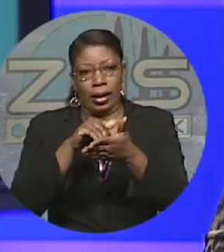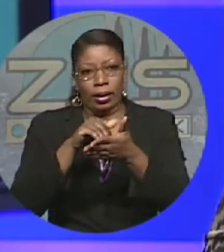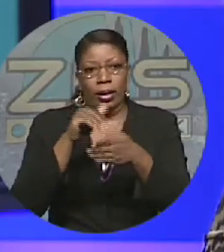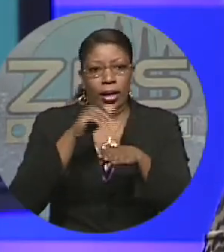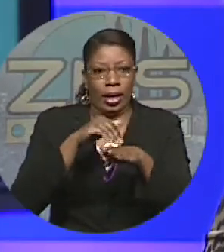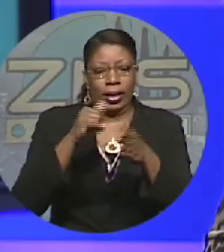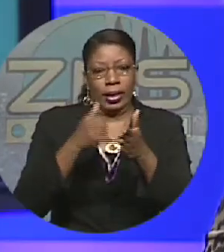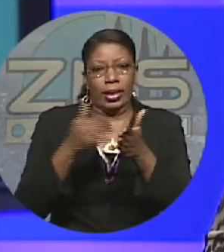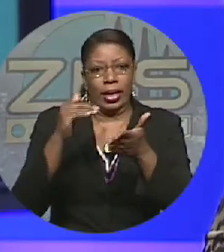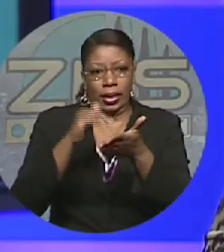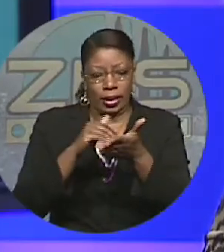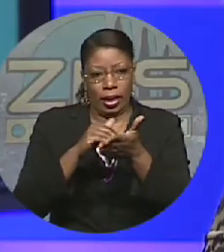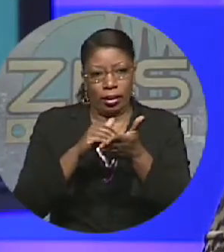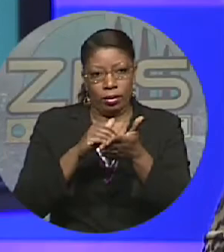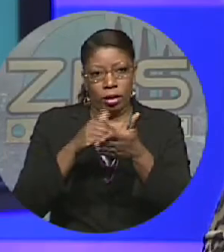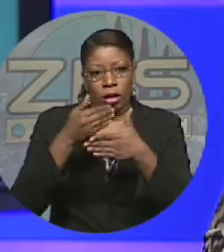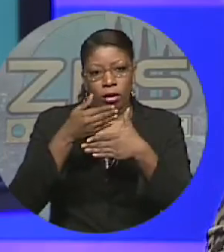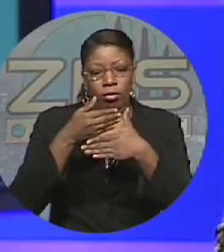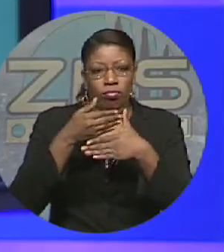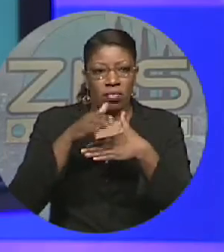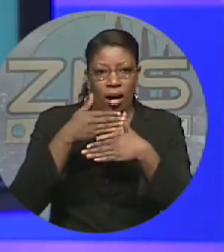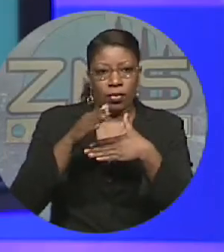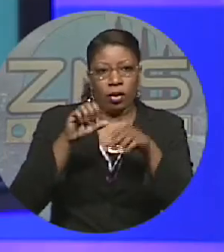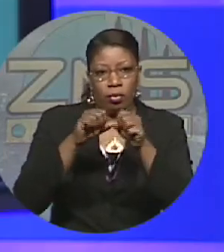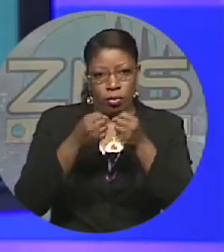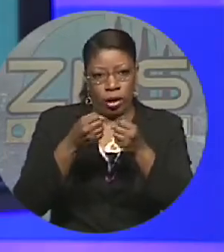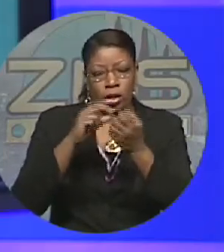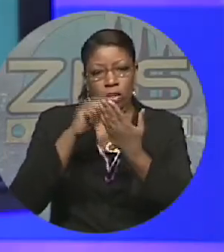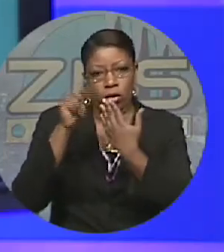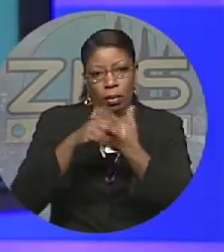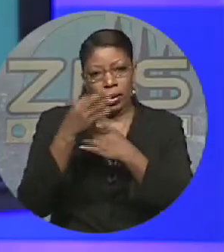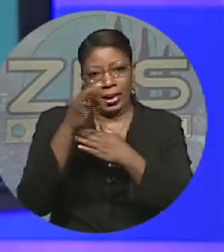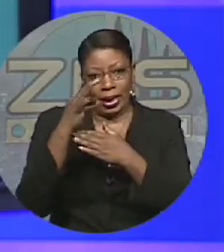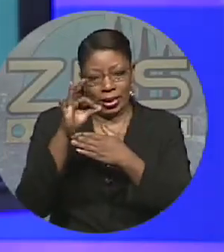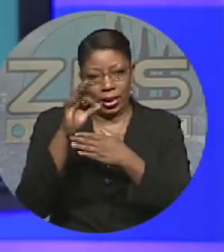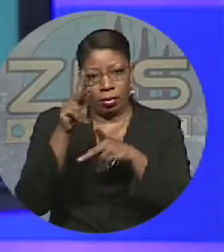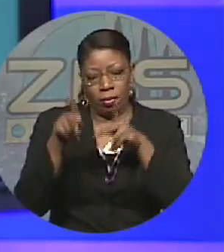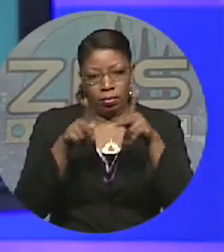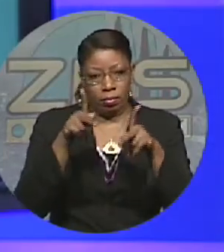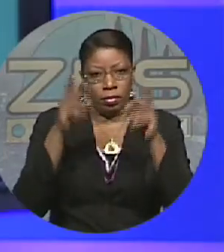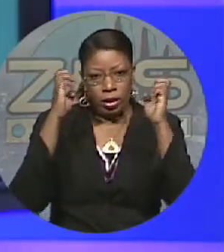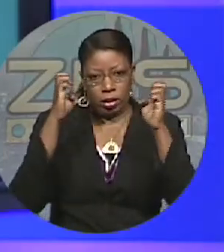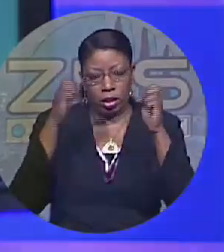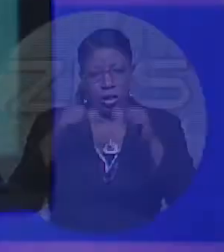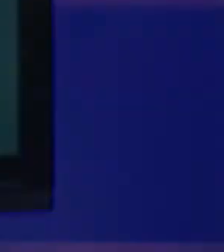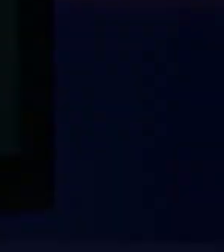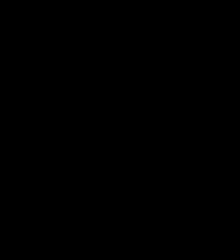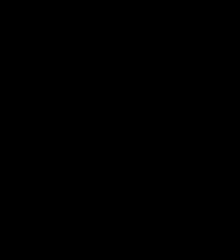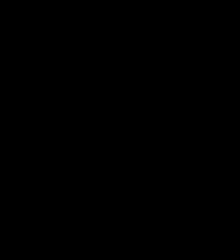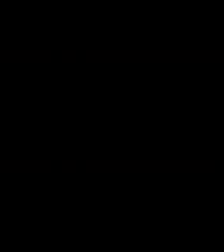returns from its break on November 19th. Meantime, a public education initiative is ongoing.